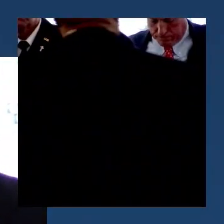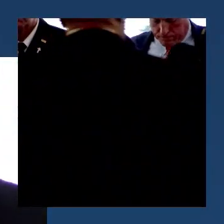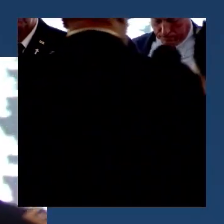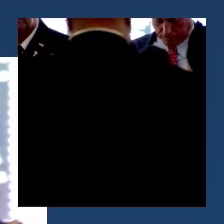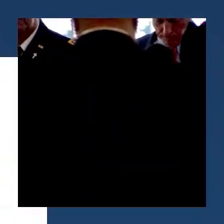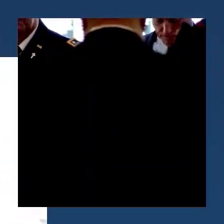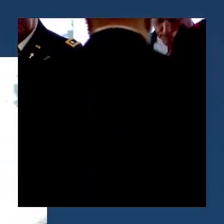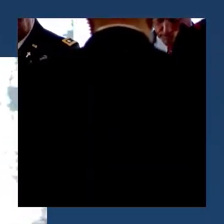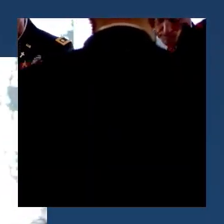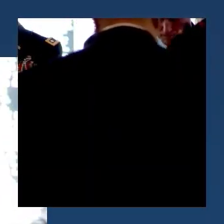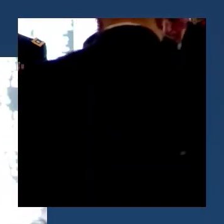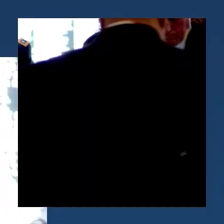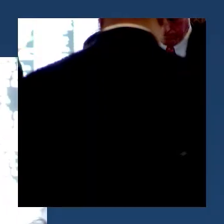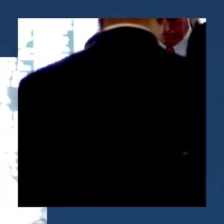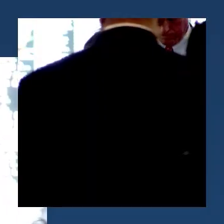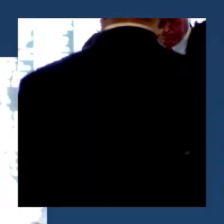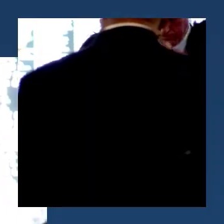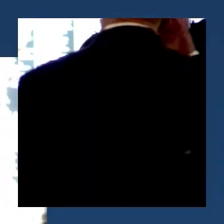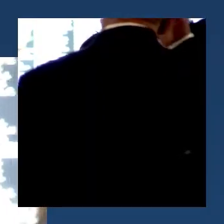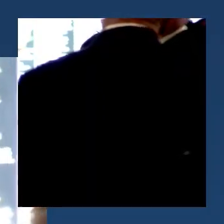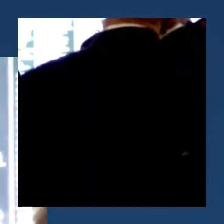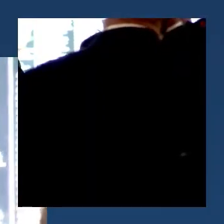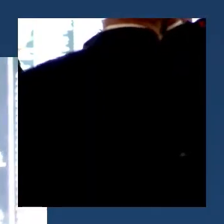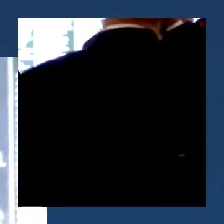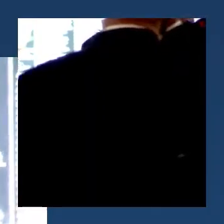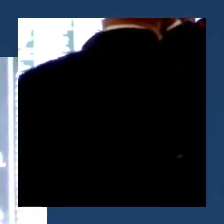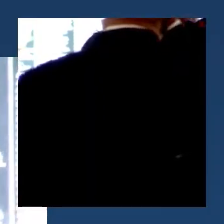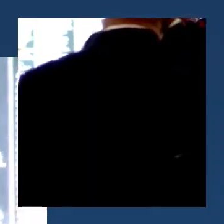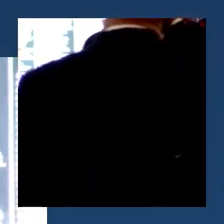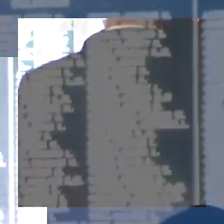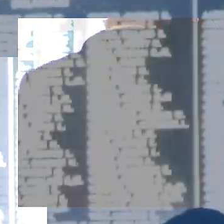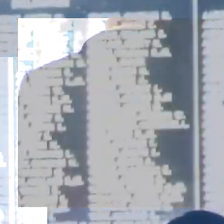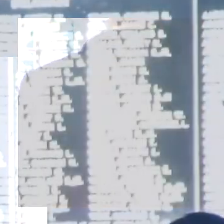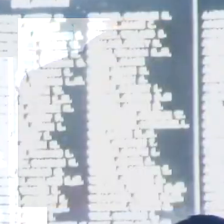Hall leads us in singing God Bless America.